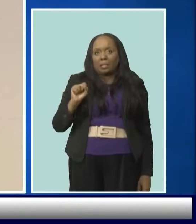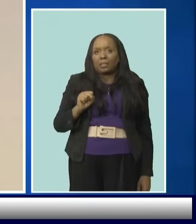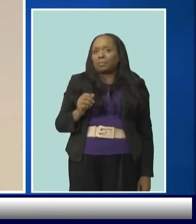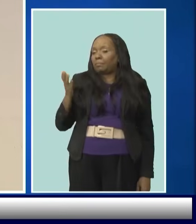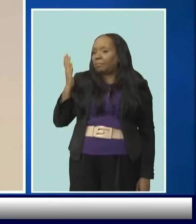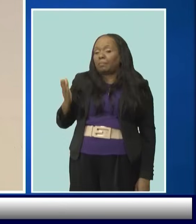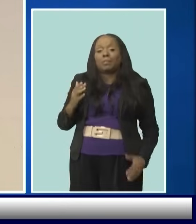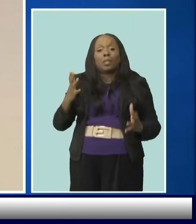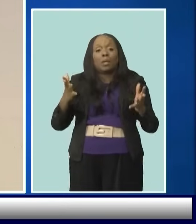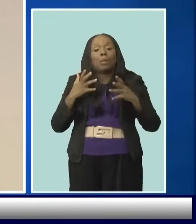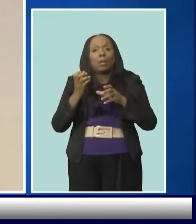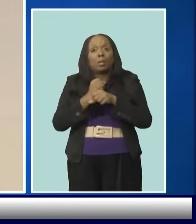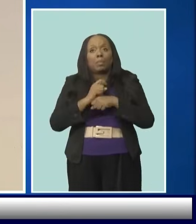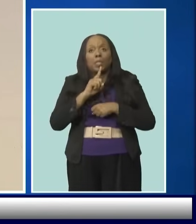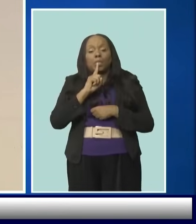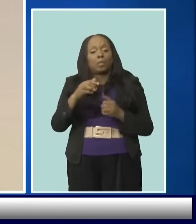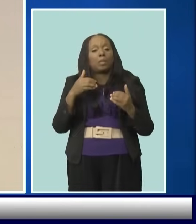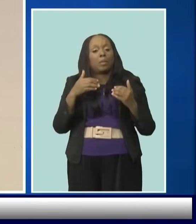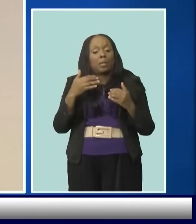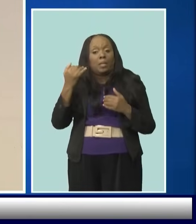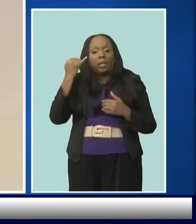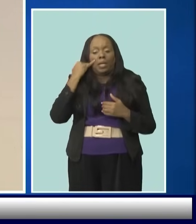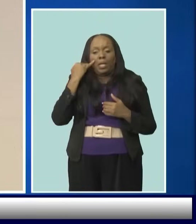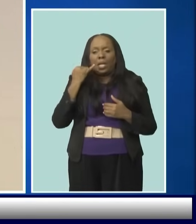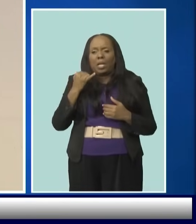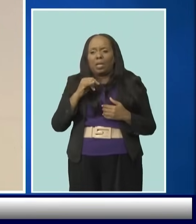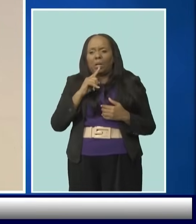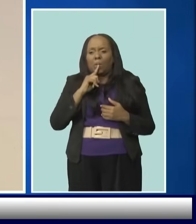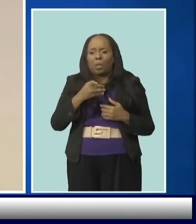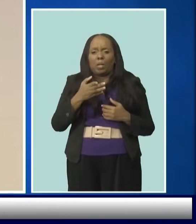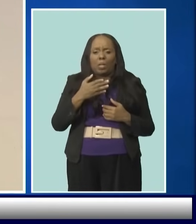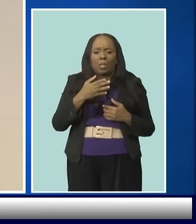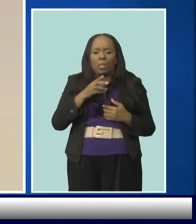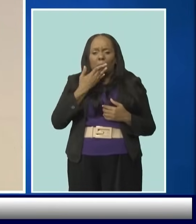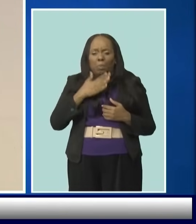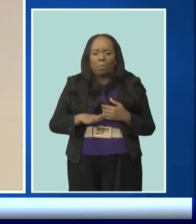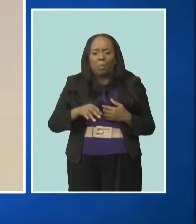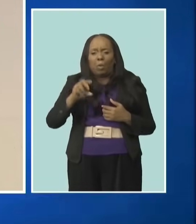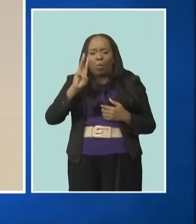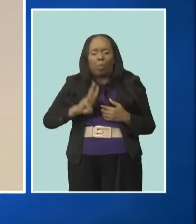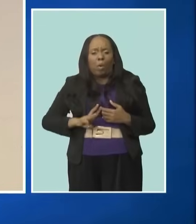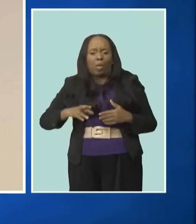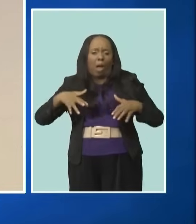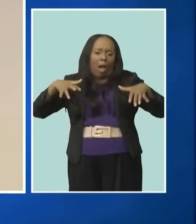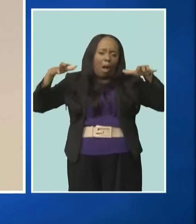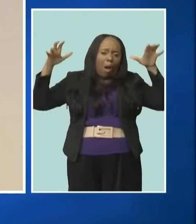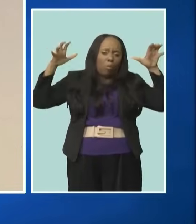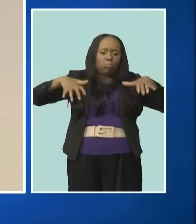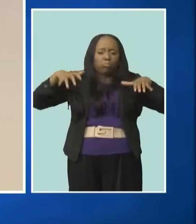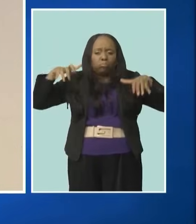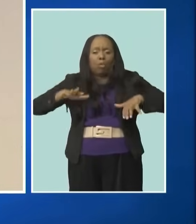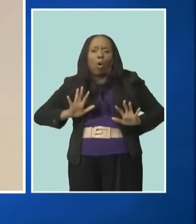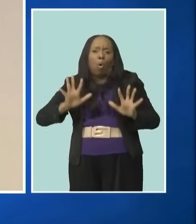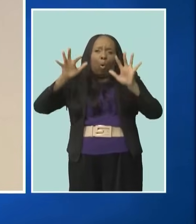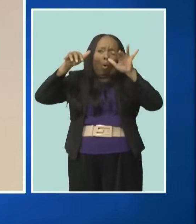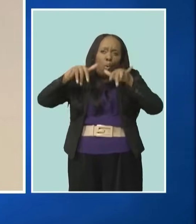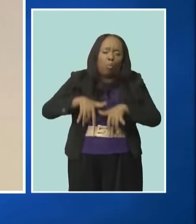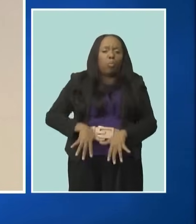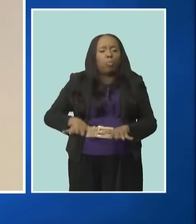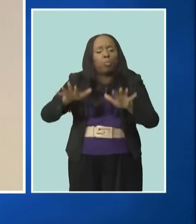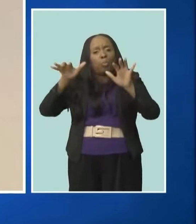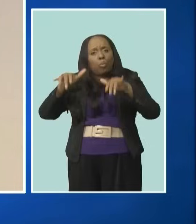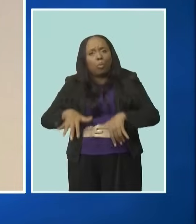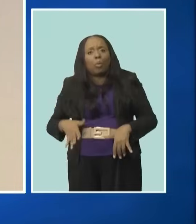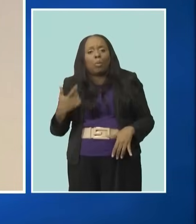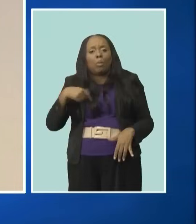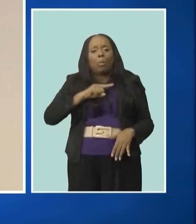the vessels to go if there is a severe weather system approaching. So we have these harbors